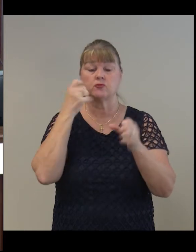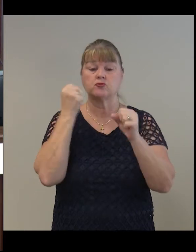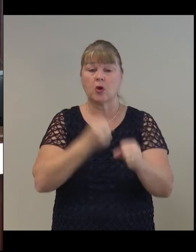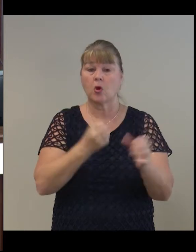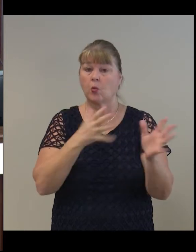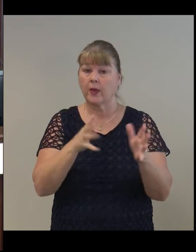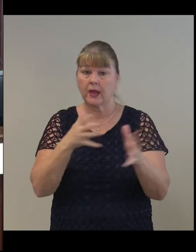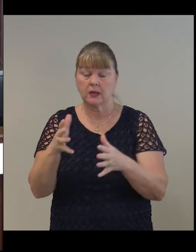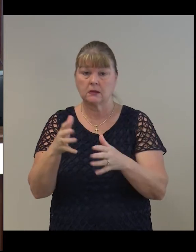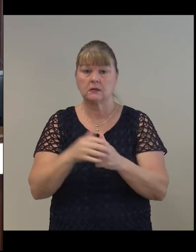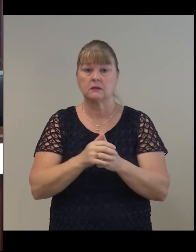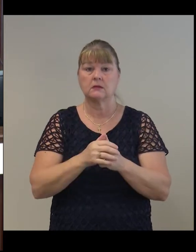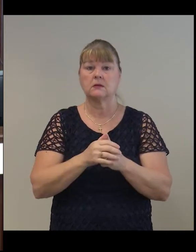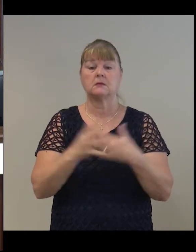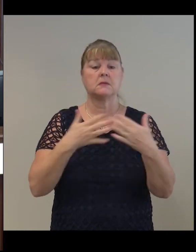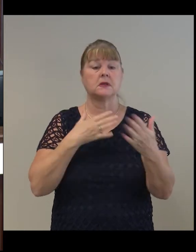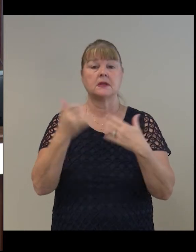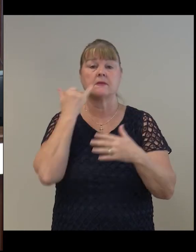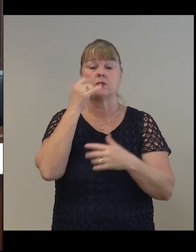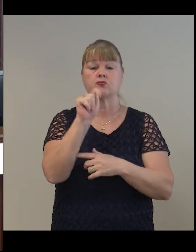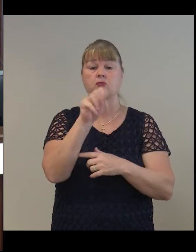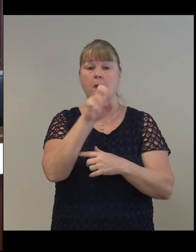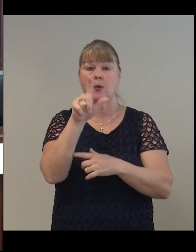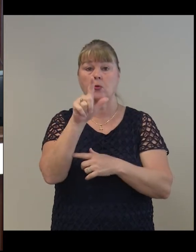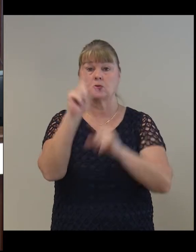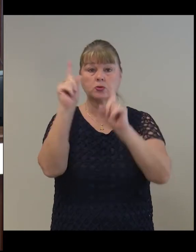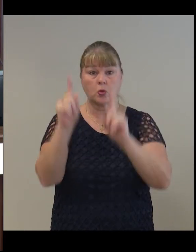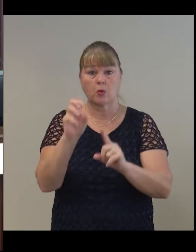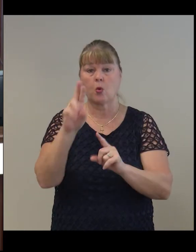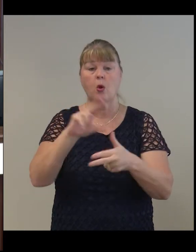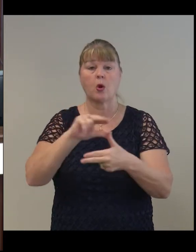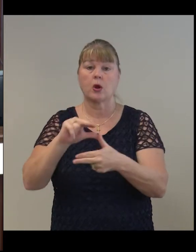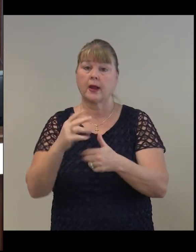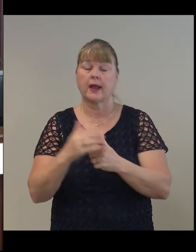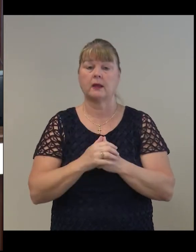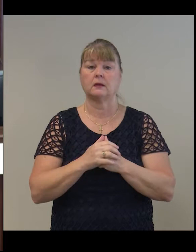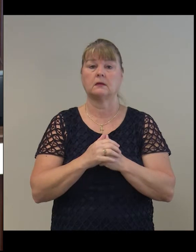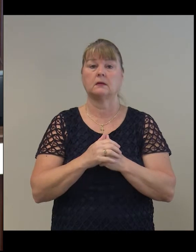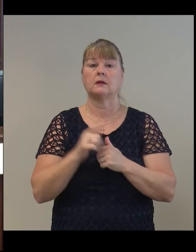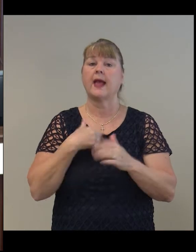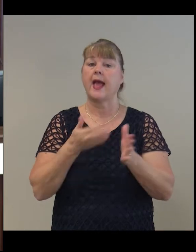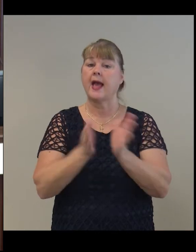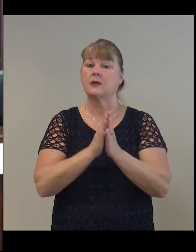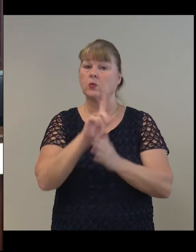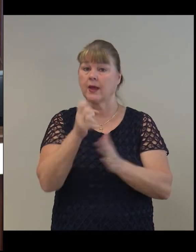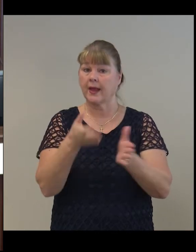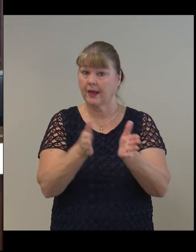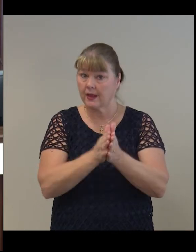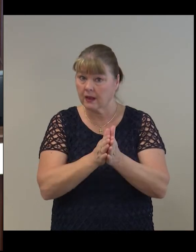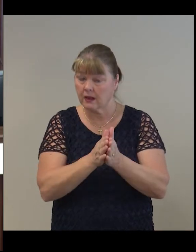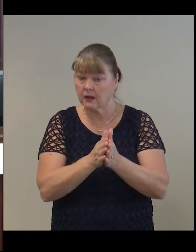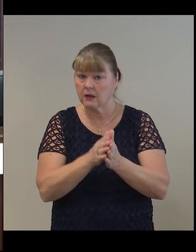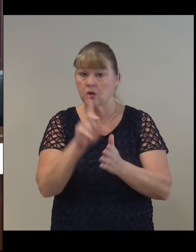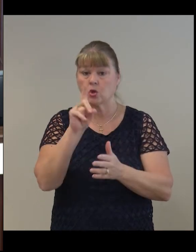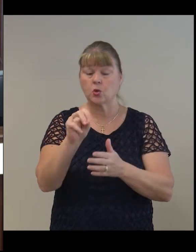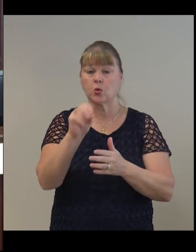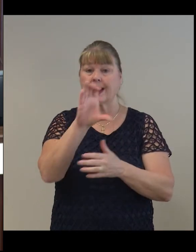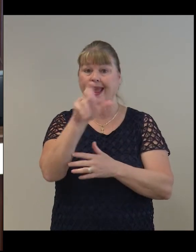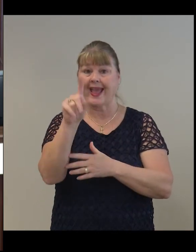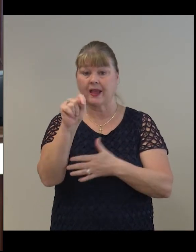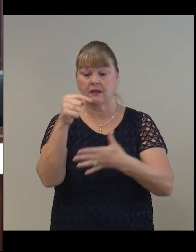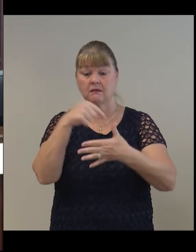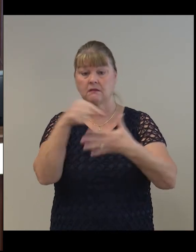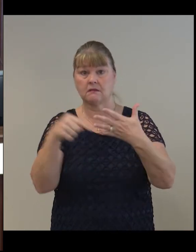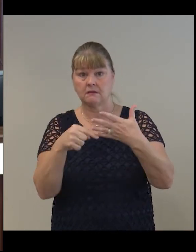winds are, regardless if it's a tropical storm or a hurricane. So I ask the question again, do the categories really